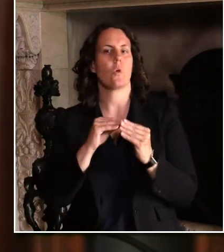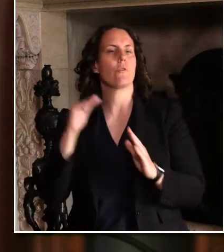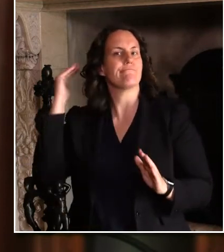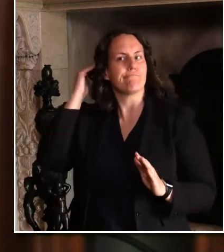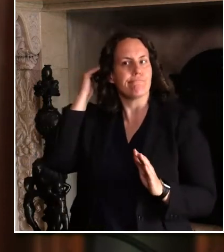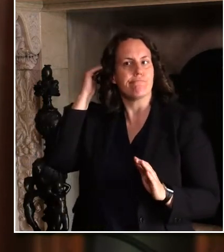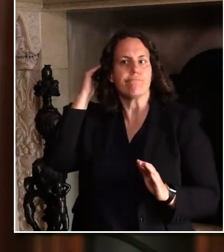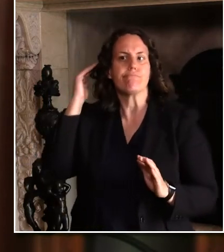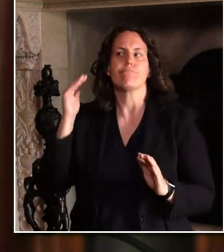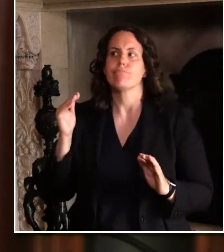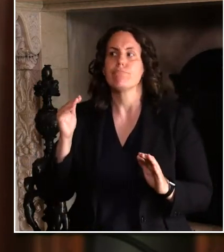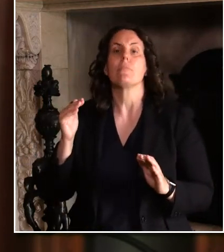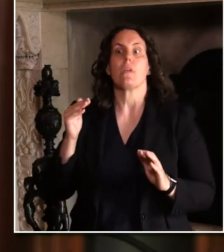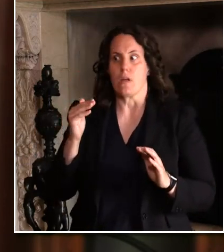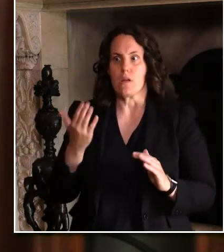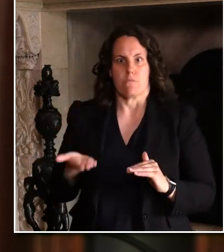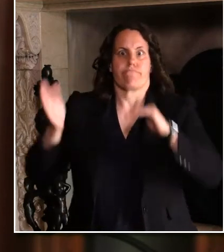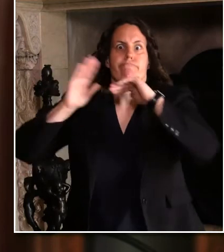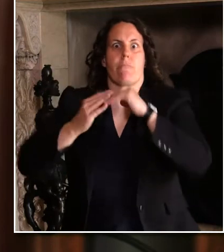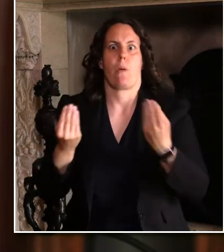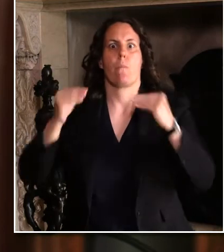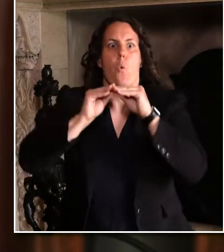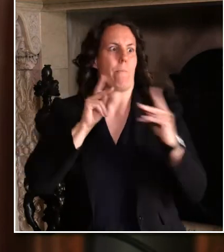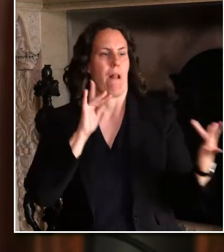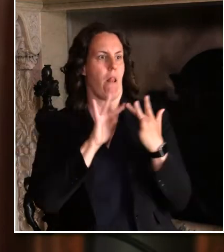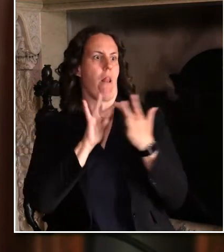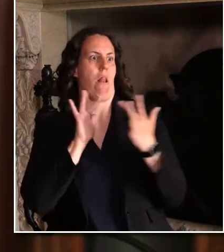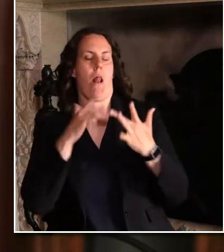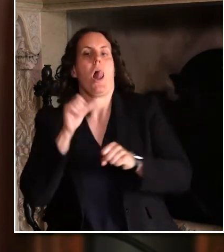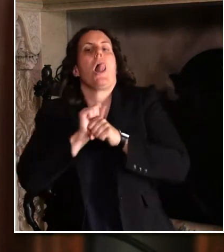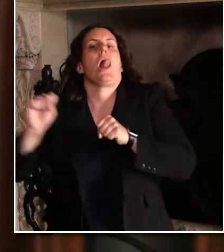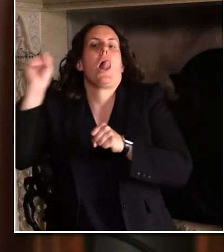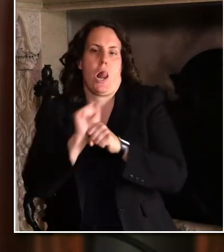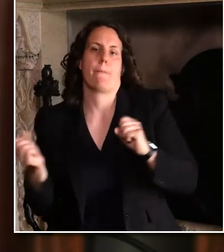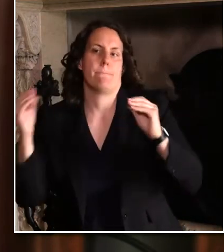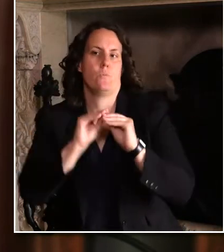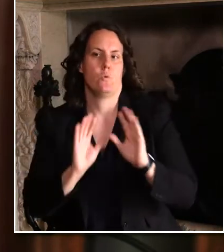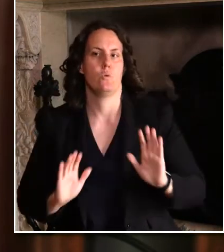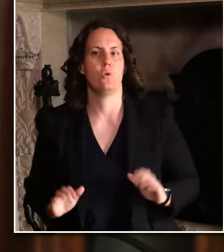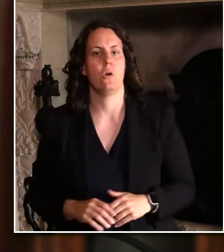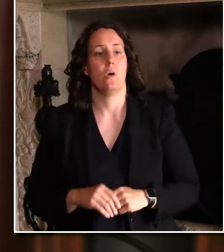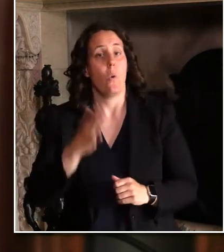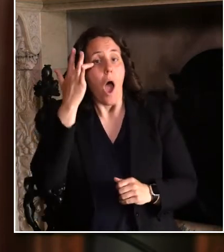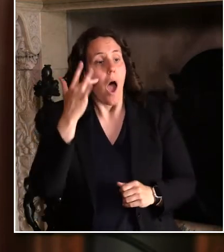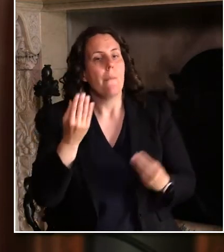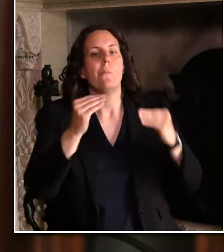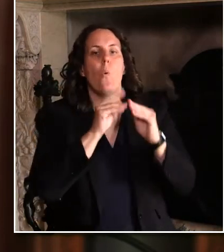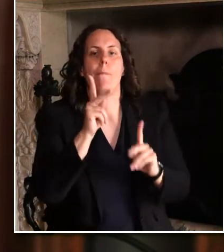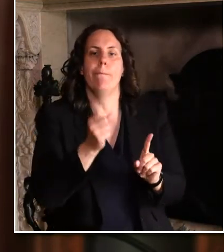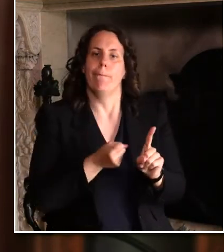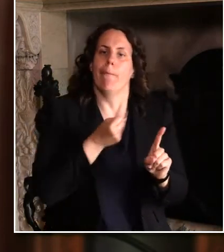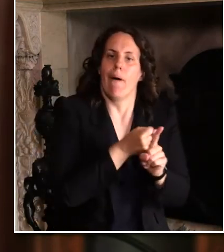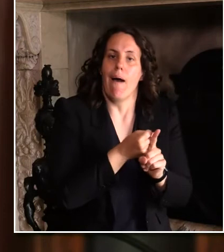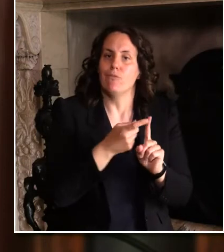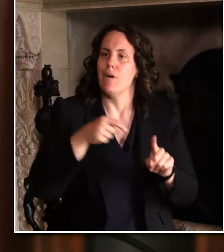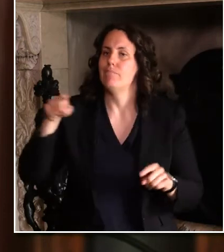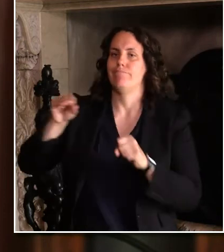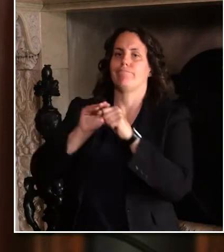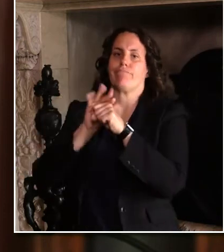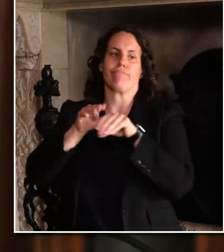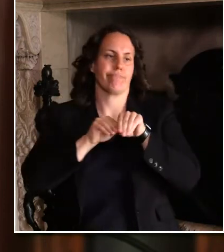seen economic consequences for those across this state. I think some of the